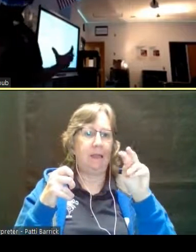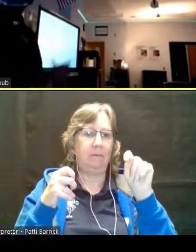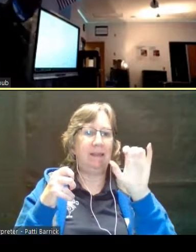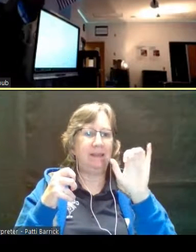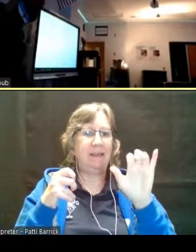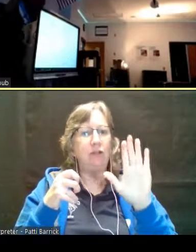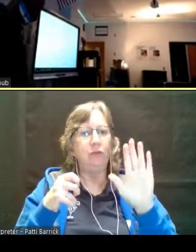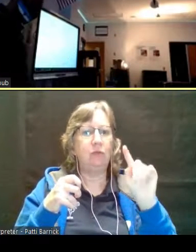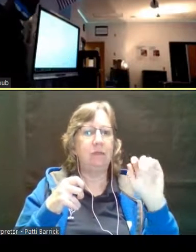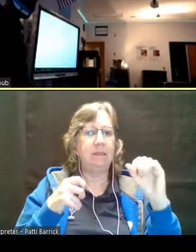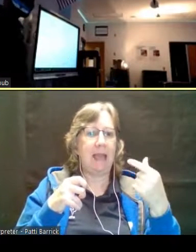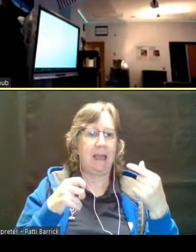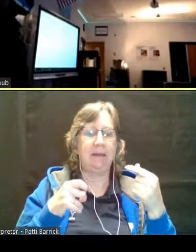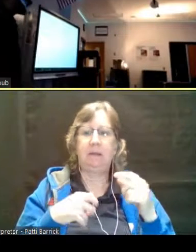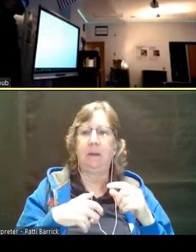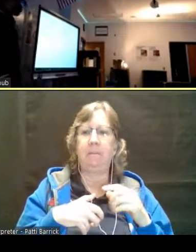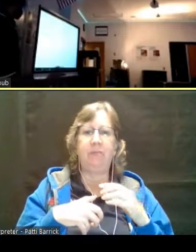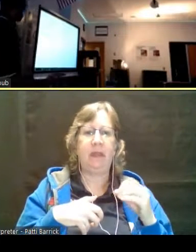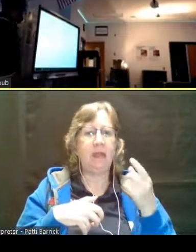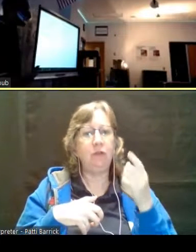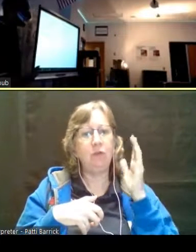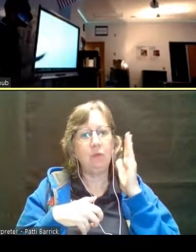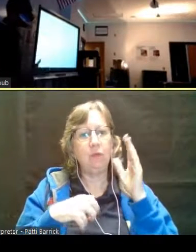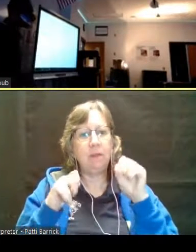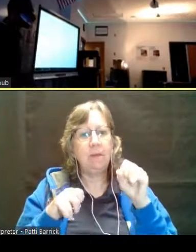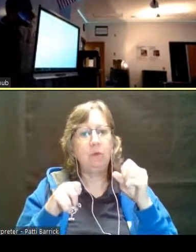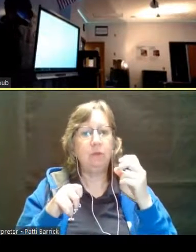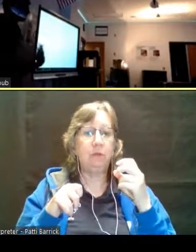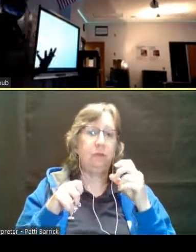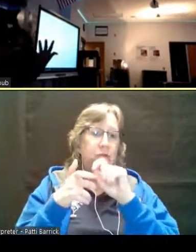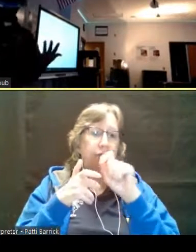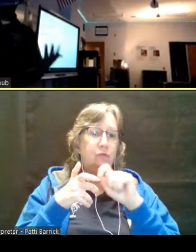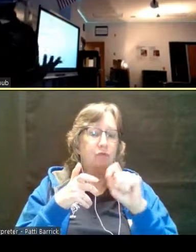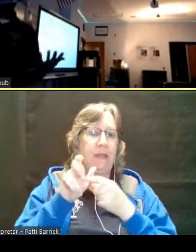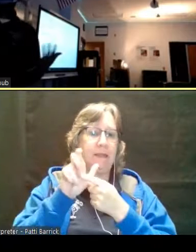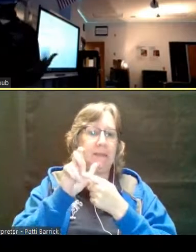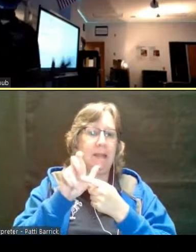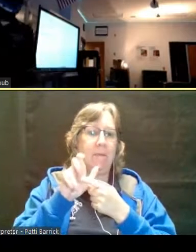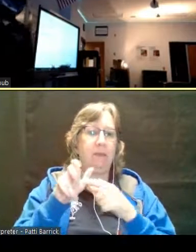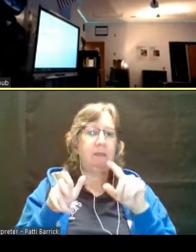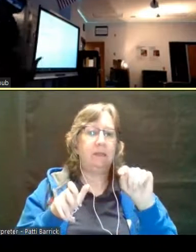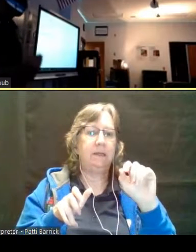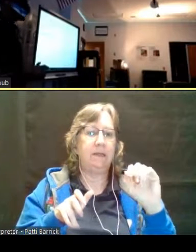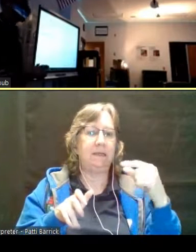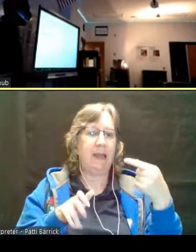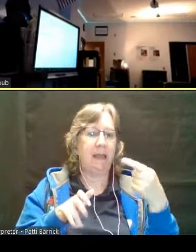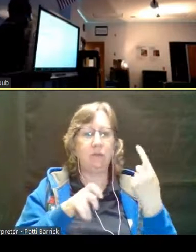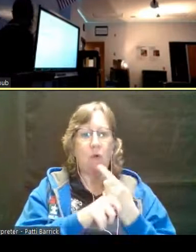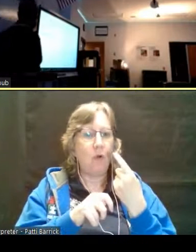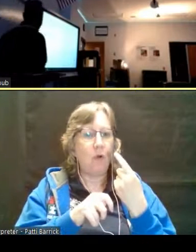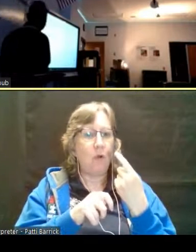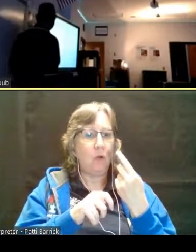tag. And then you should be able to give me examples. Tags will always come in pairs.